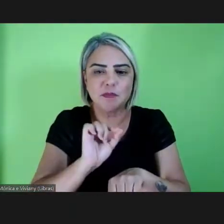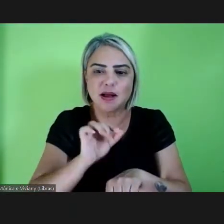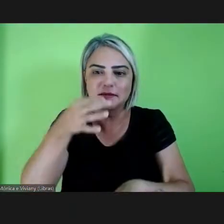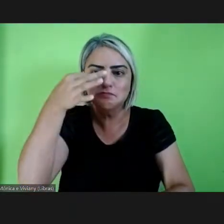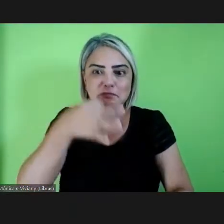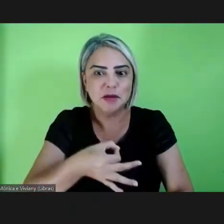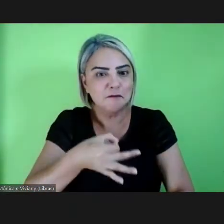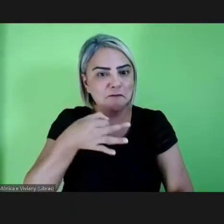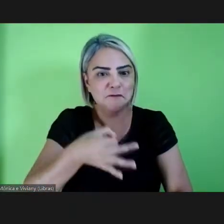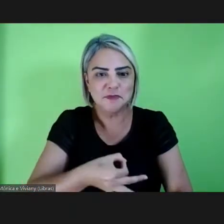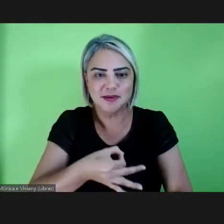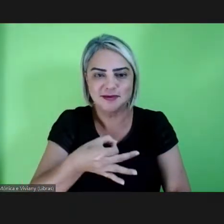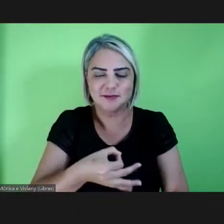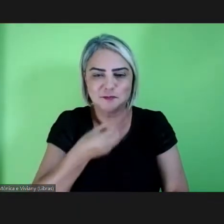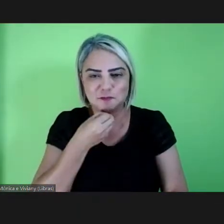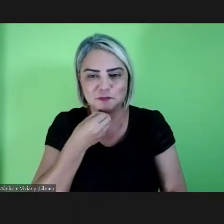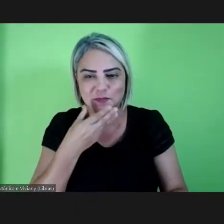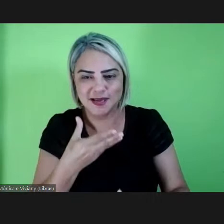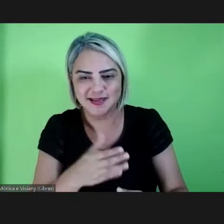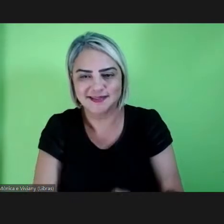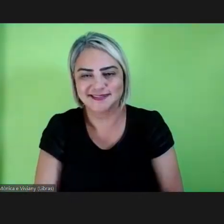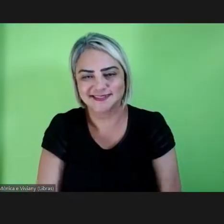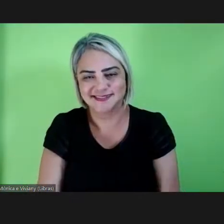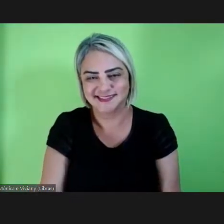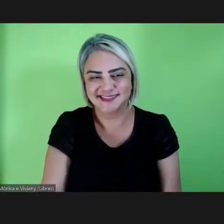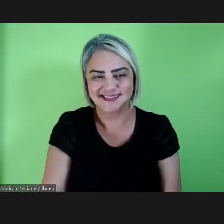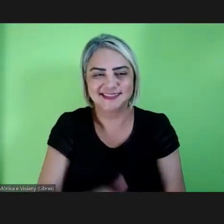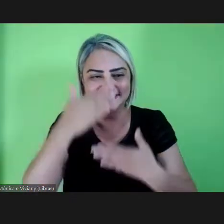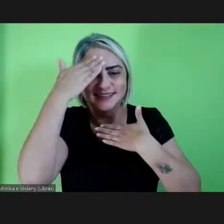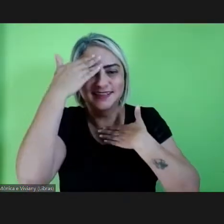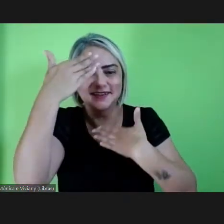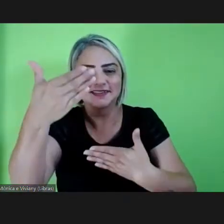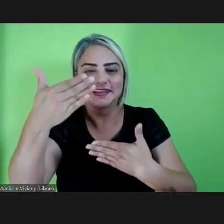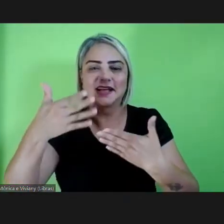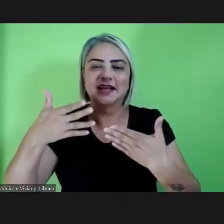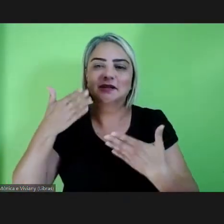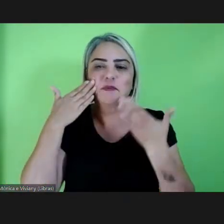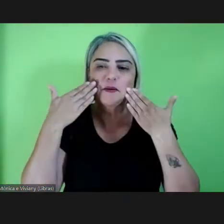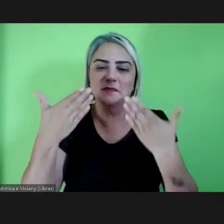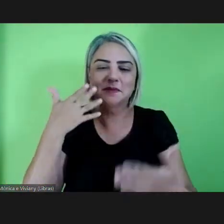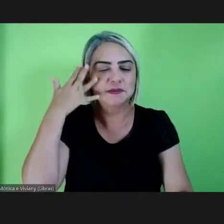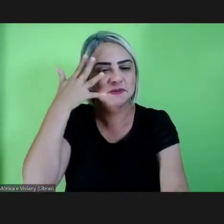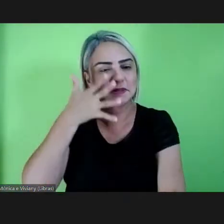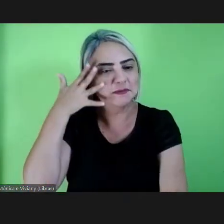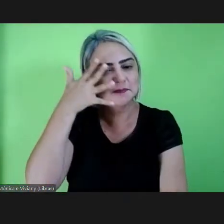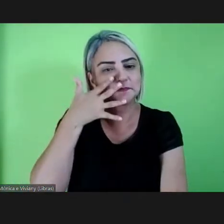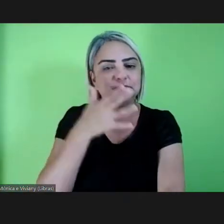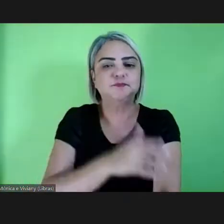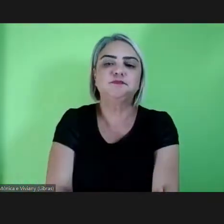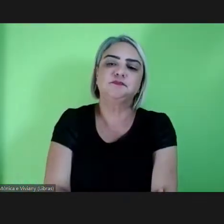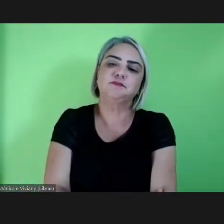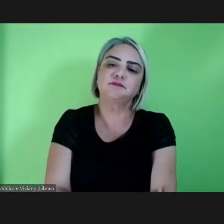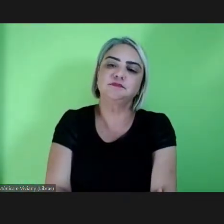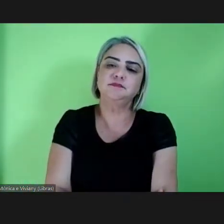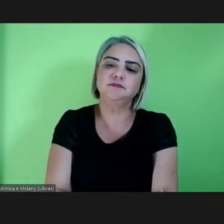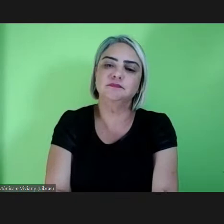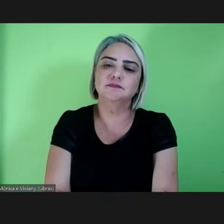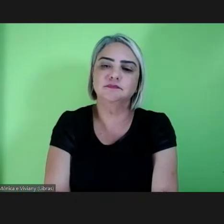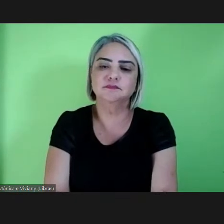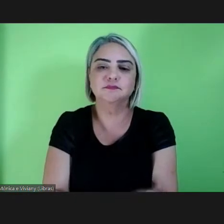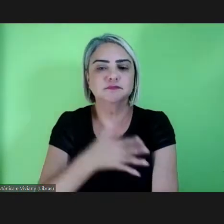Yeah, you went over just a bit, but it's fine. Thank you. Thank you very much for your presentation. Thank